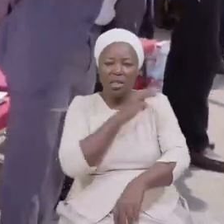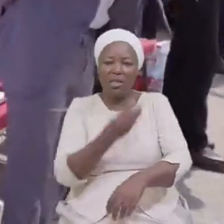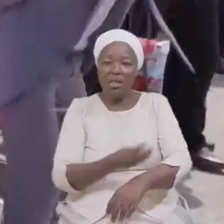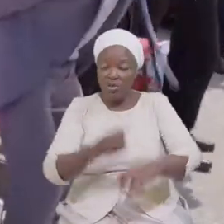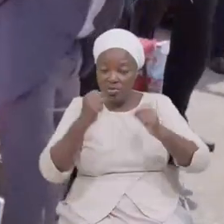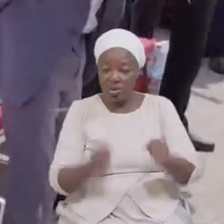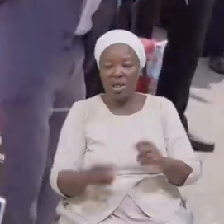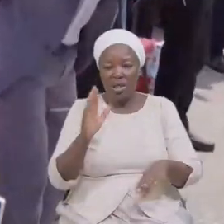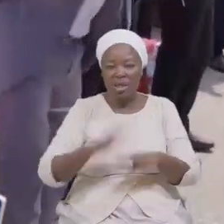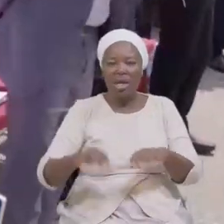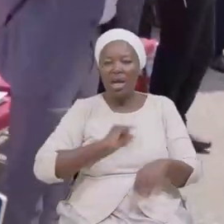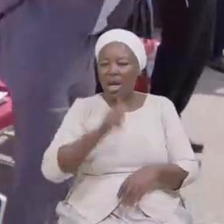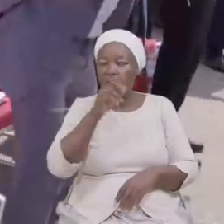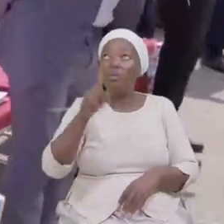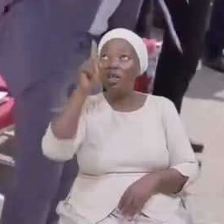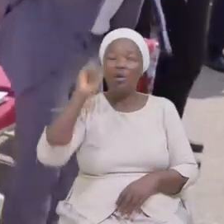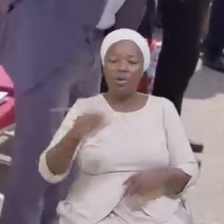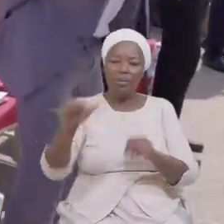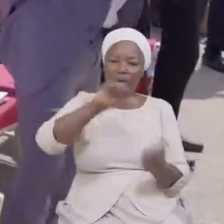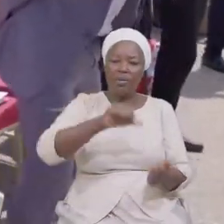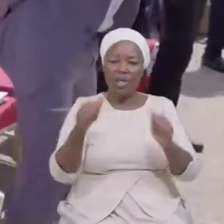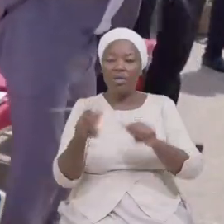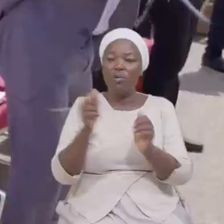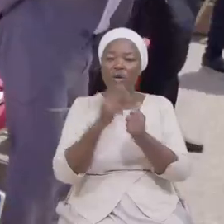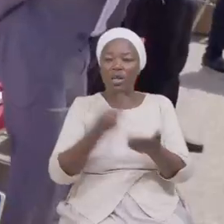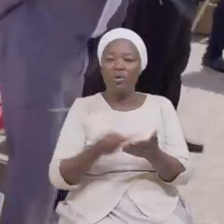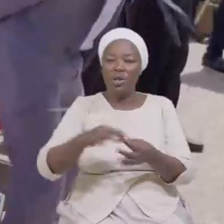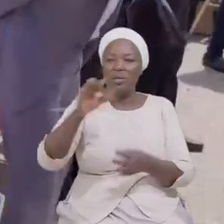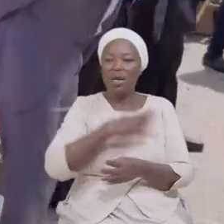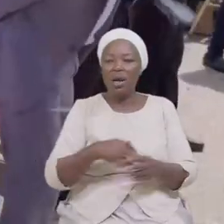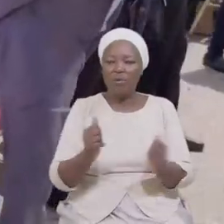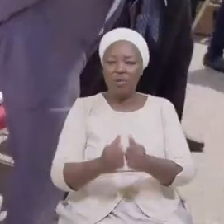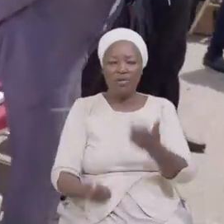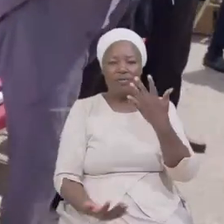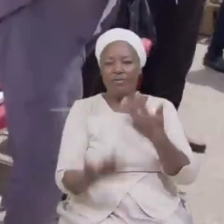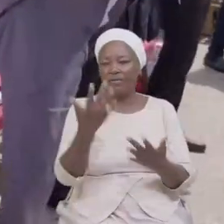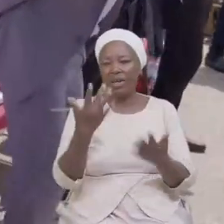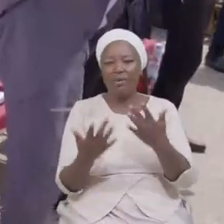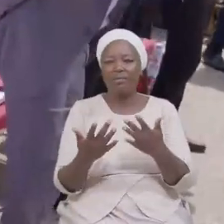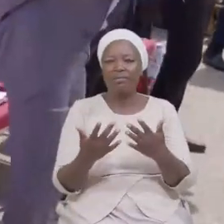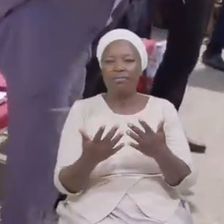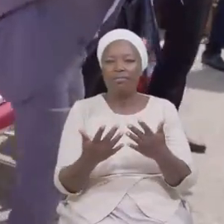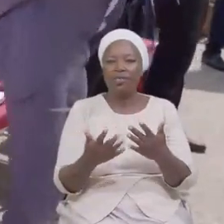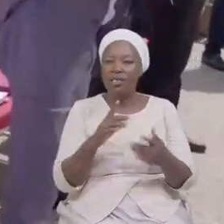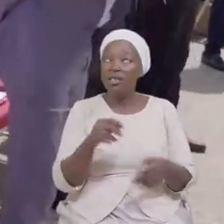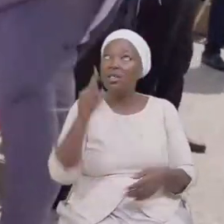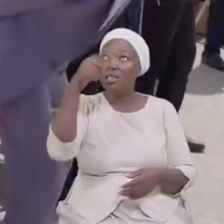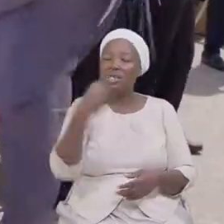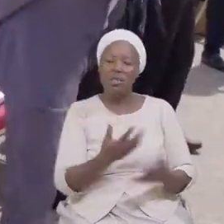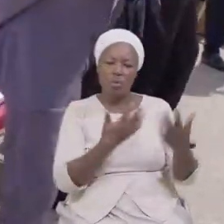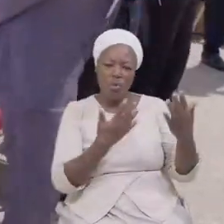you with the Holy Ghost and with fire. He says, tarry. He says,